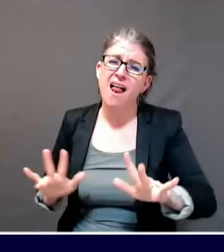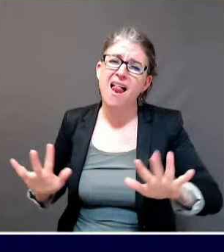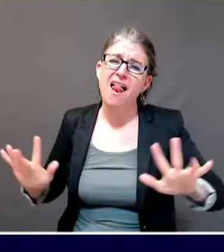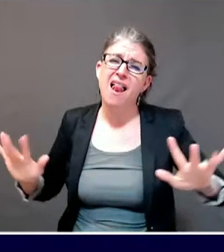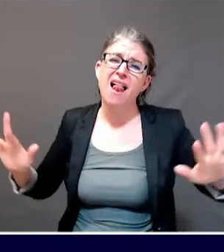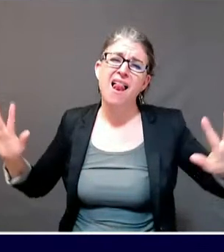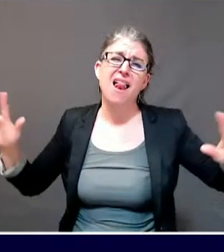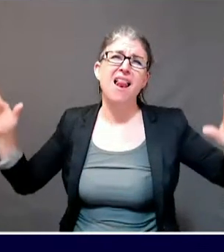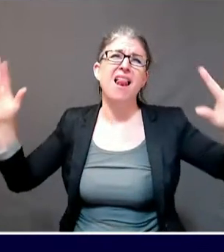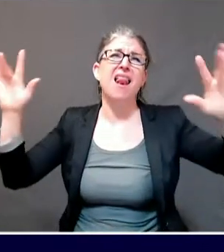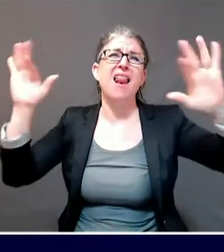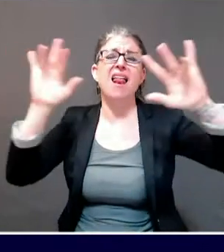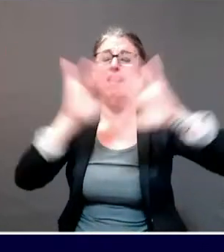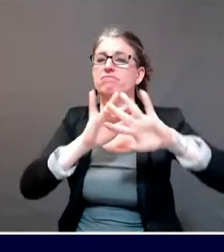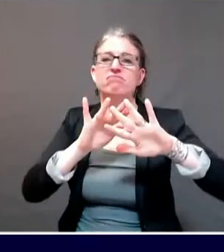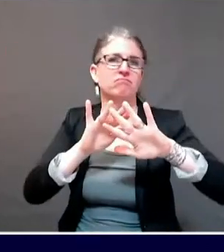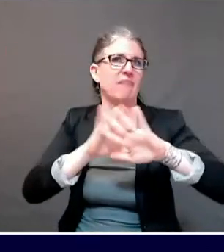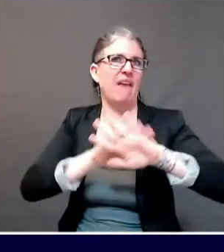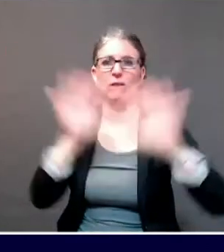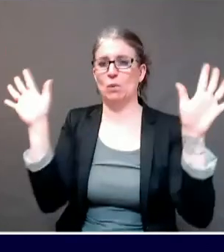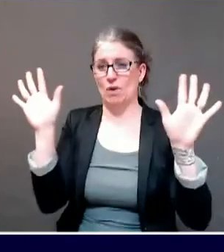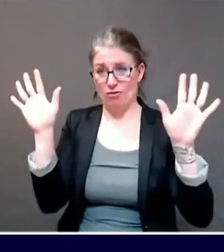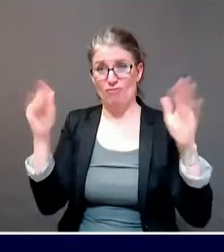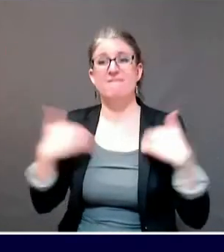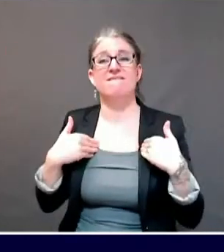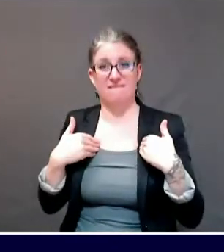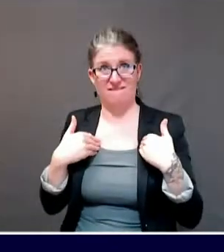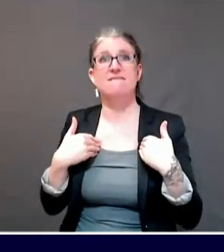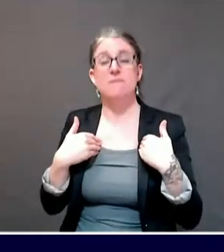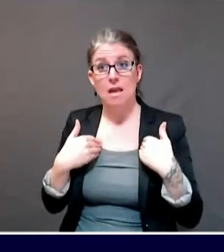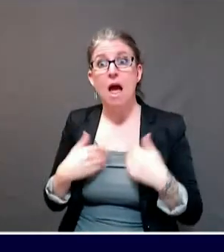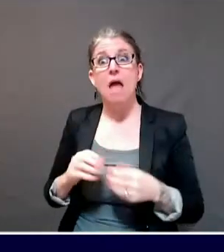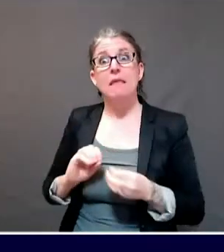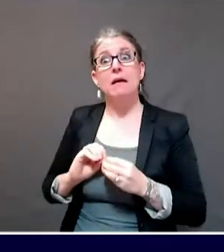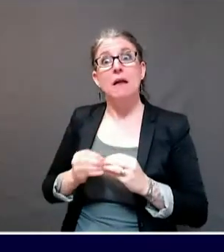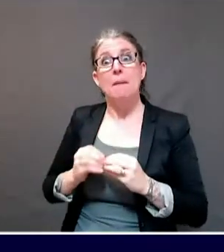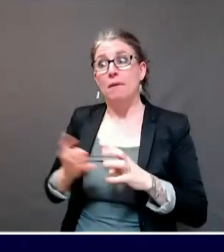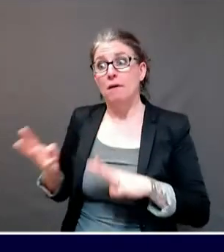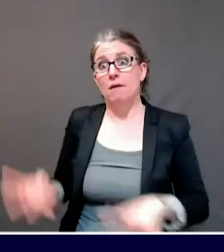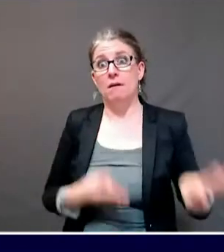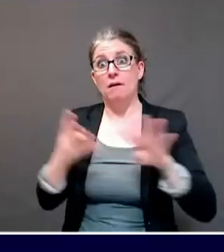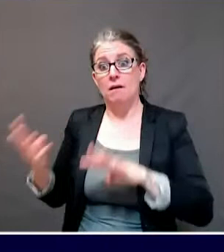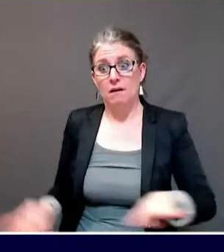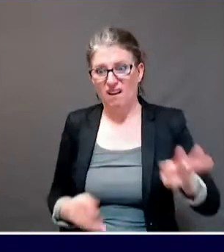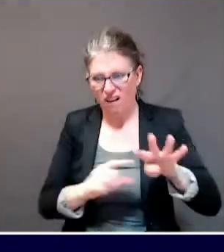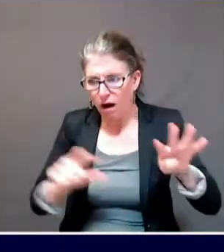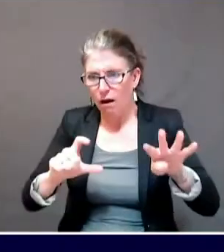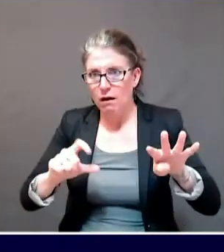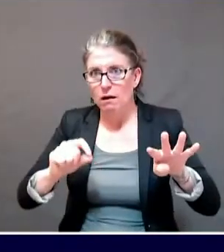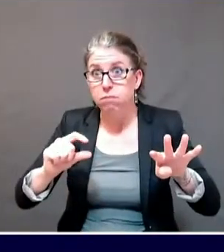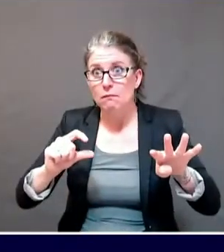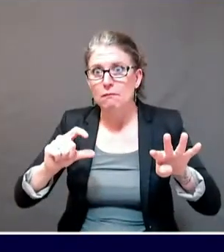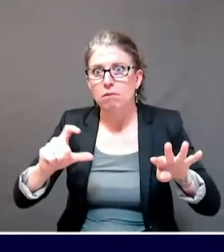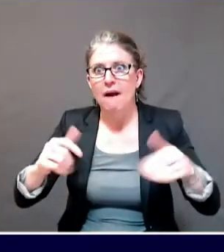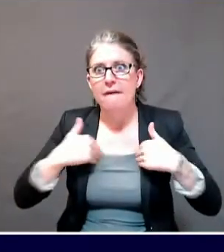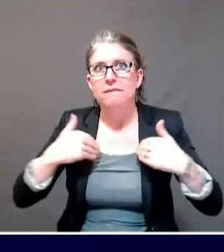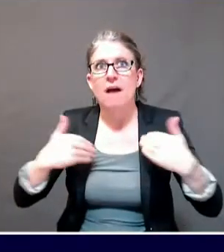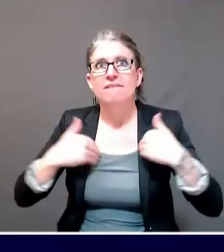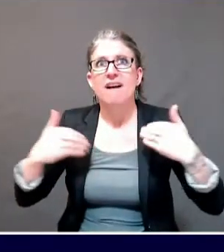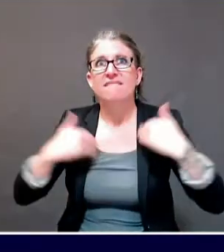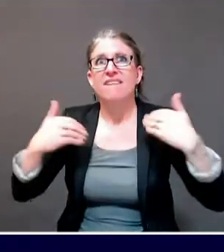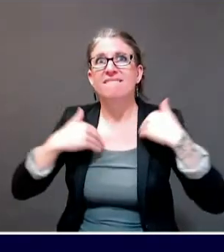that positivity rate has gone up significantly. 14 days ago, one incubation period ago,